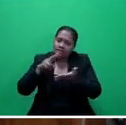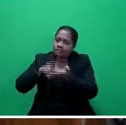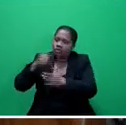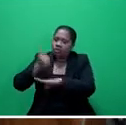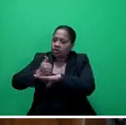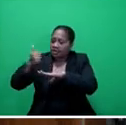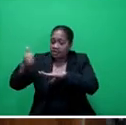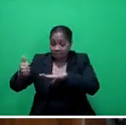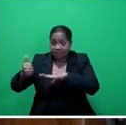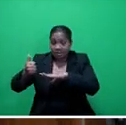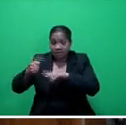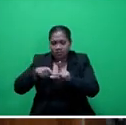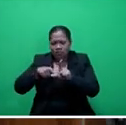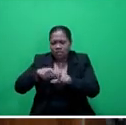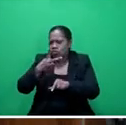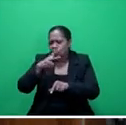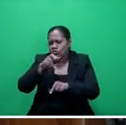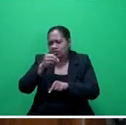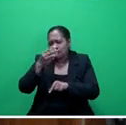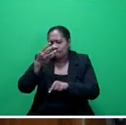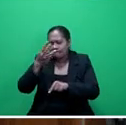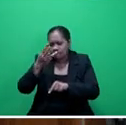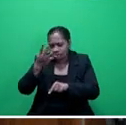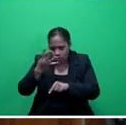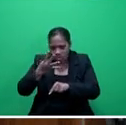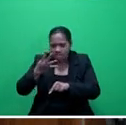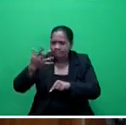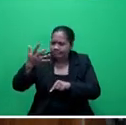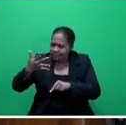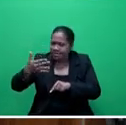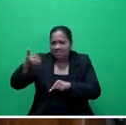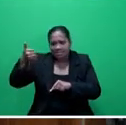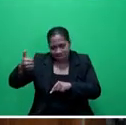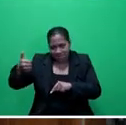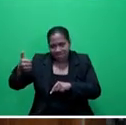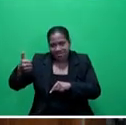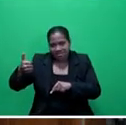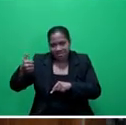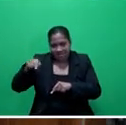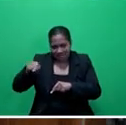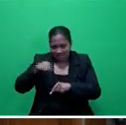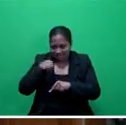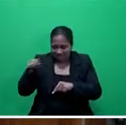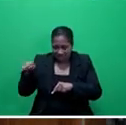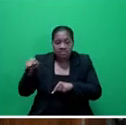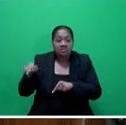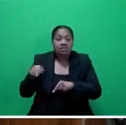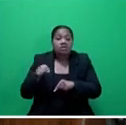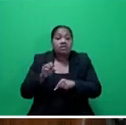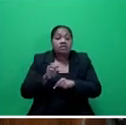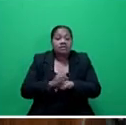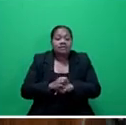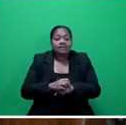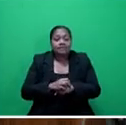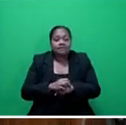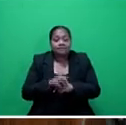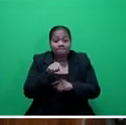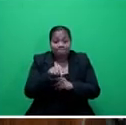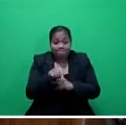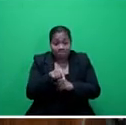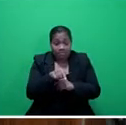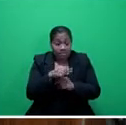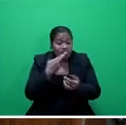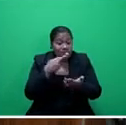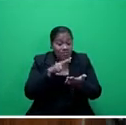reports for the year 2014, 2015 and 2016. Also to note, Honourable Speaker, that each of